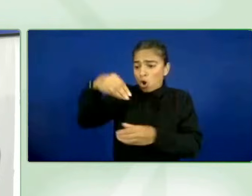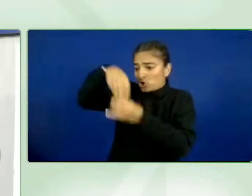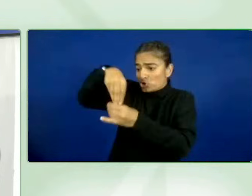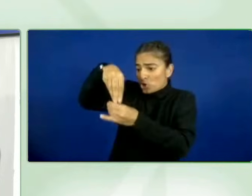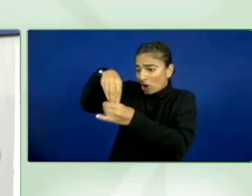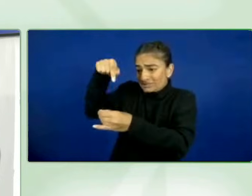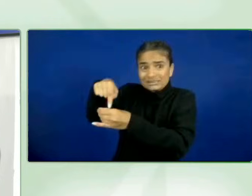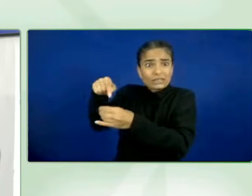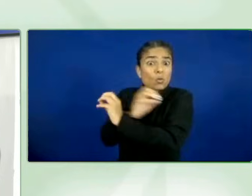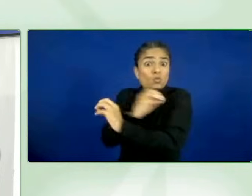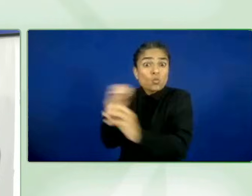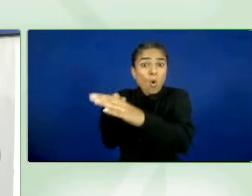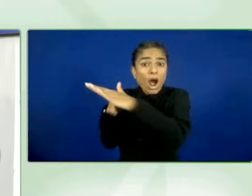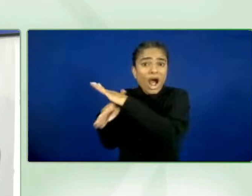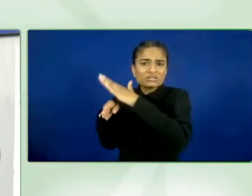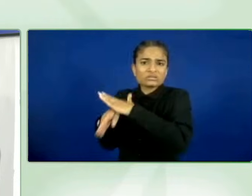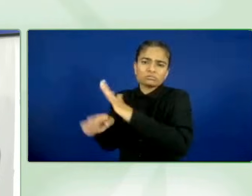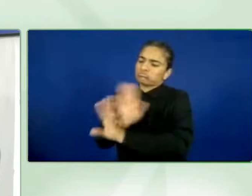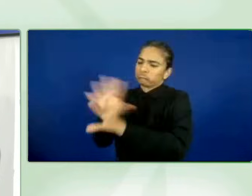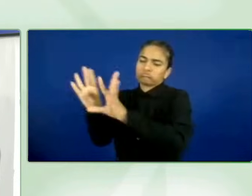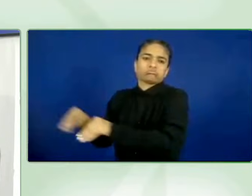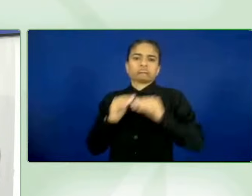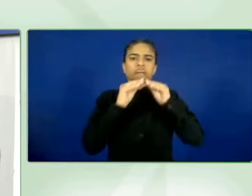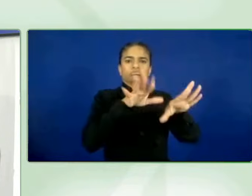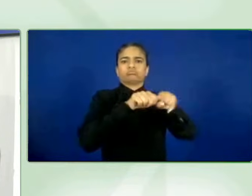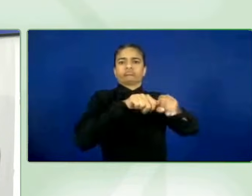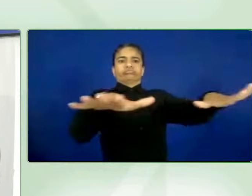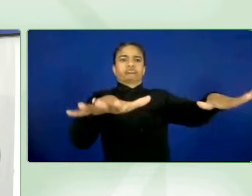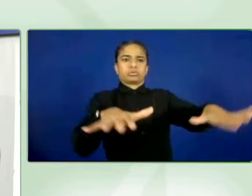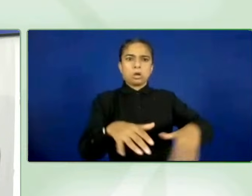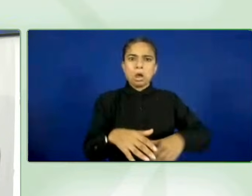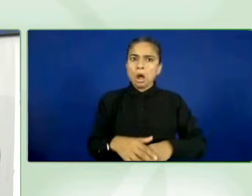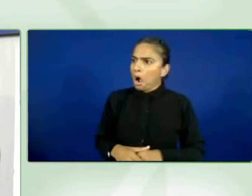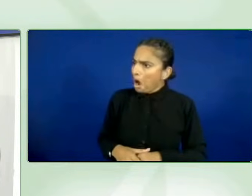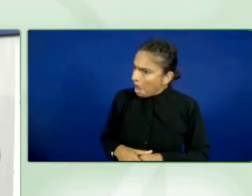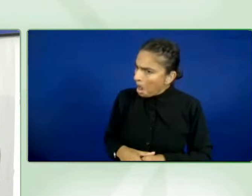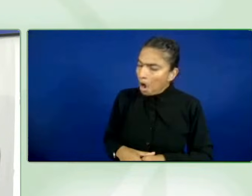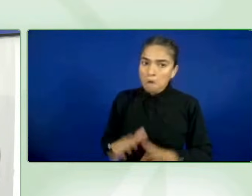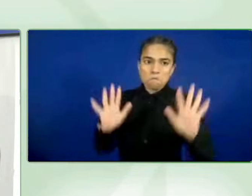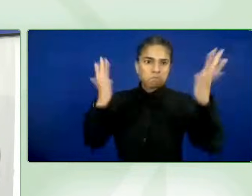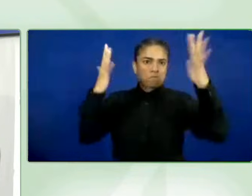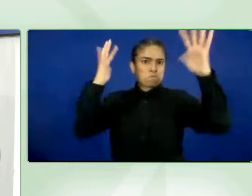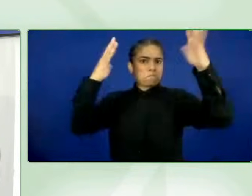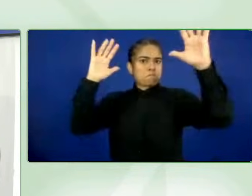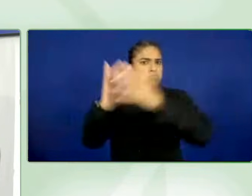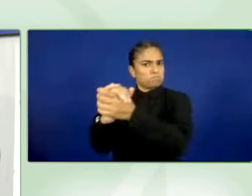More work to you. Congratulations also on being awarded with the Zero